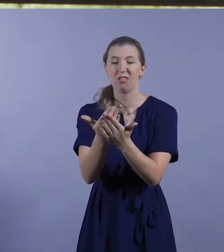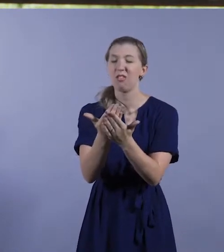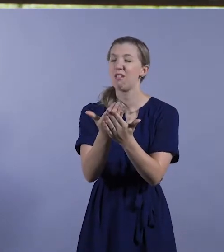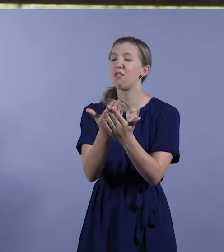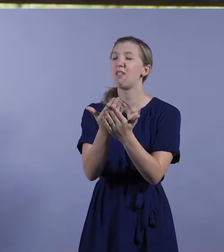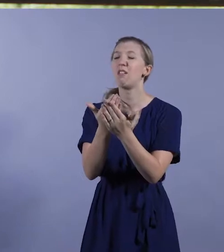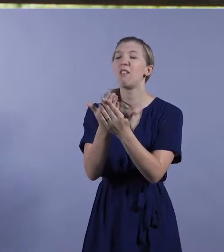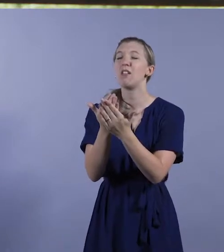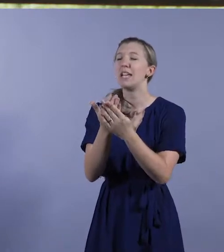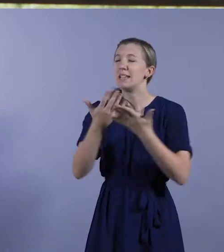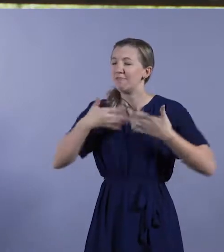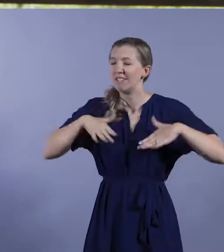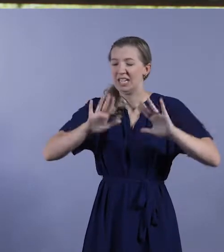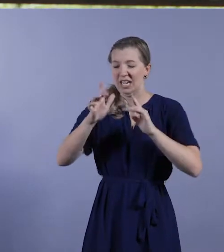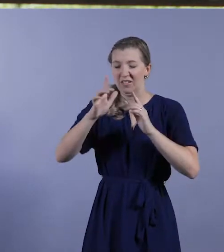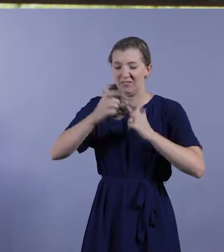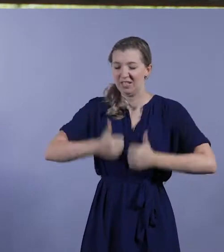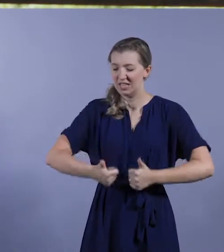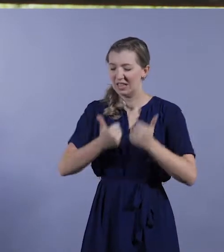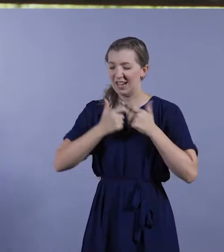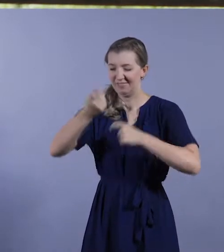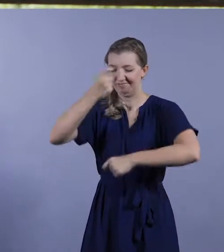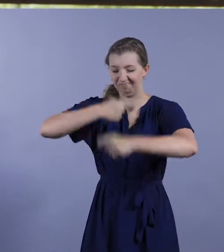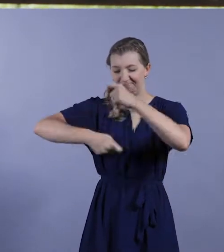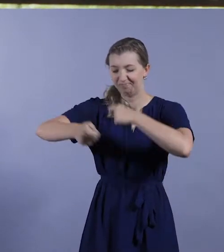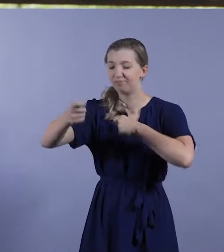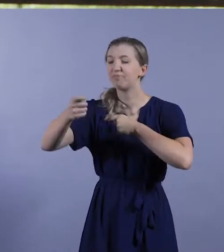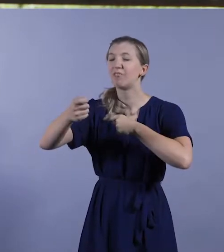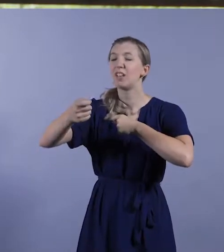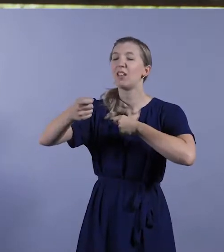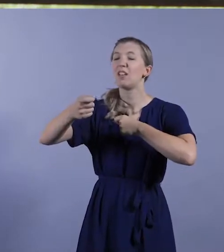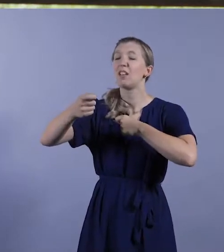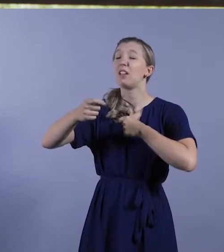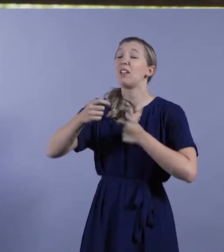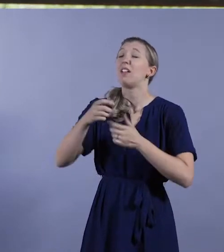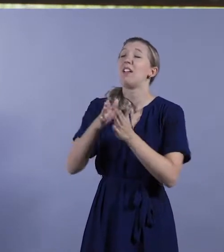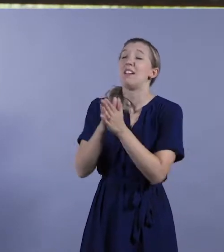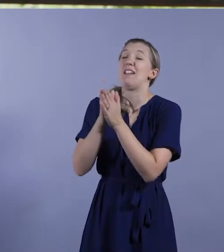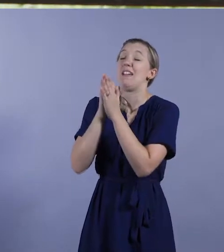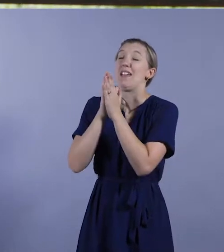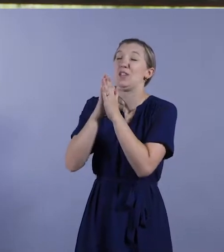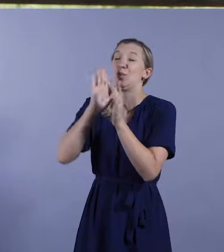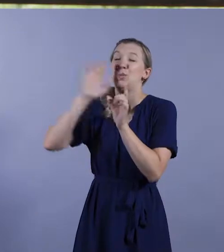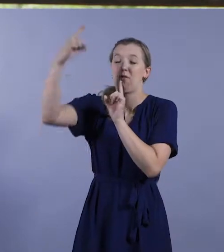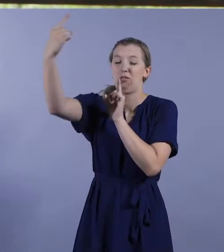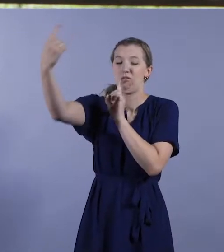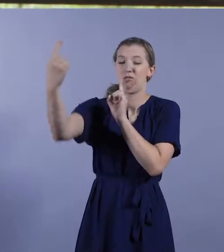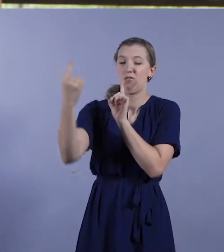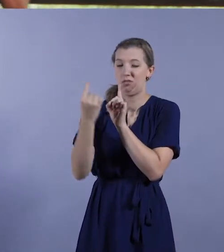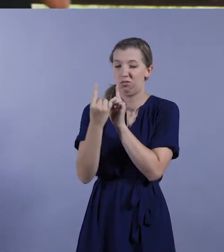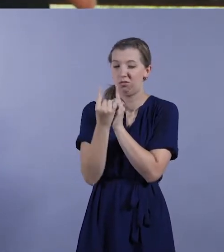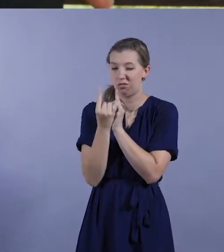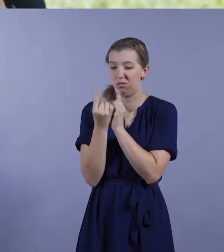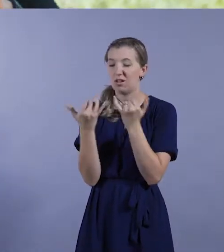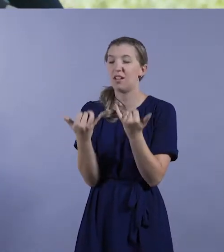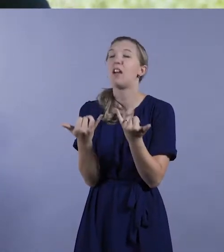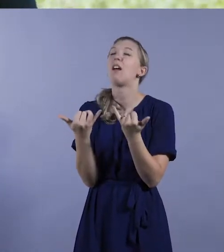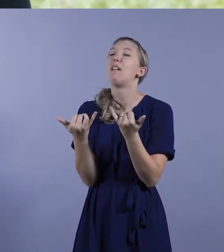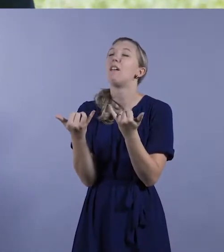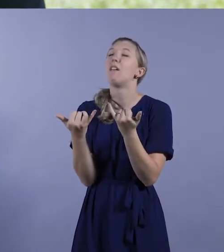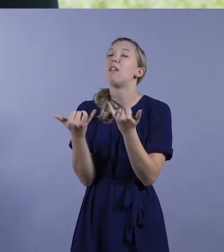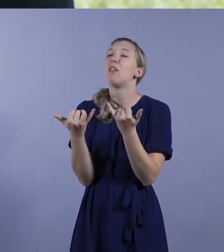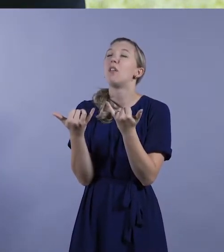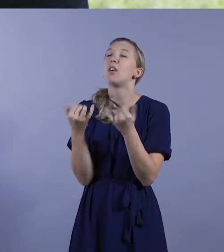the one who gave his life in our place. God, I ask that you would meet with us now. Lord, that